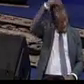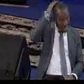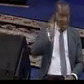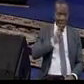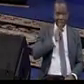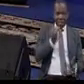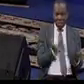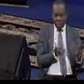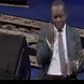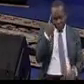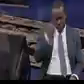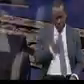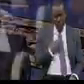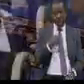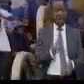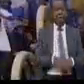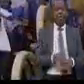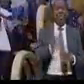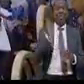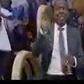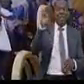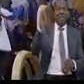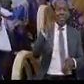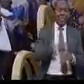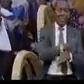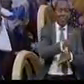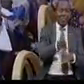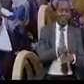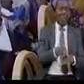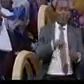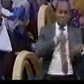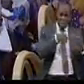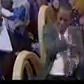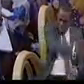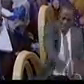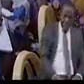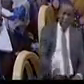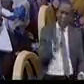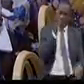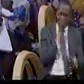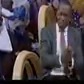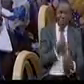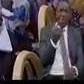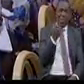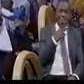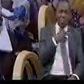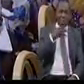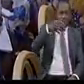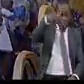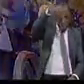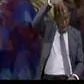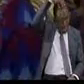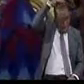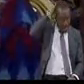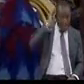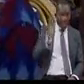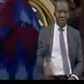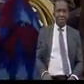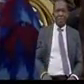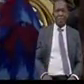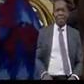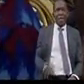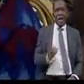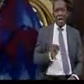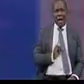there and stop their mouth. A lion is waiting. I want to make progress. I want to run. I want to walk. I